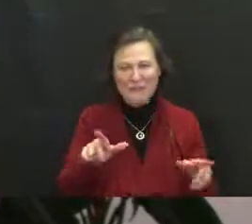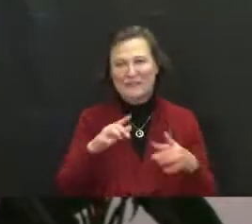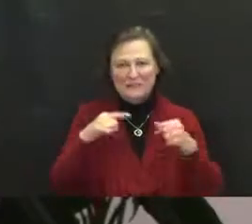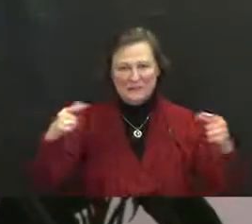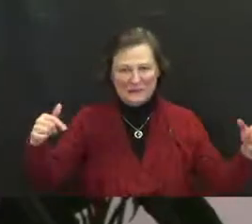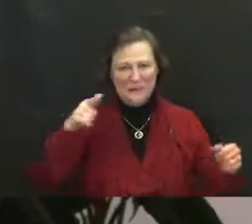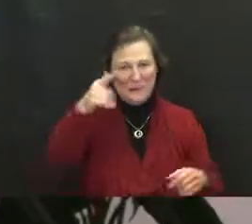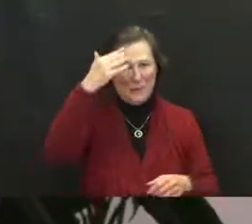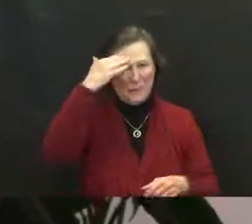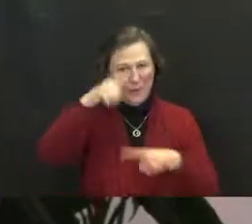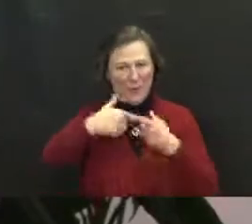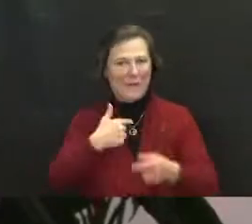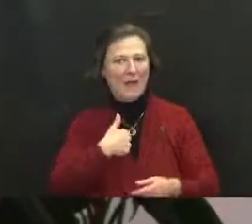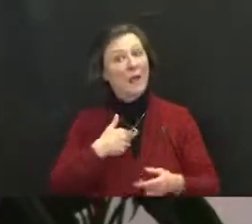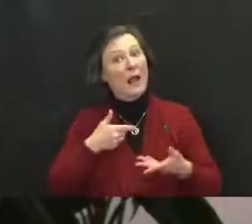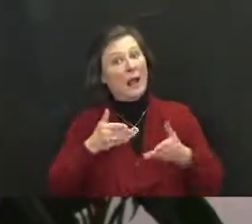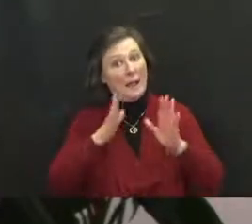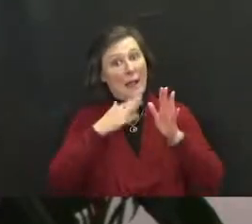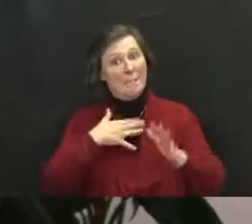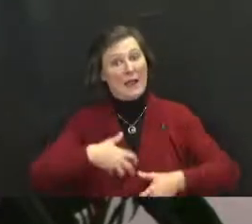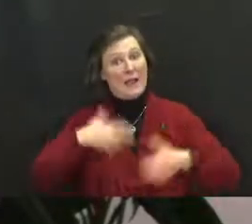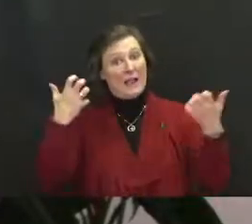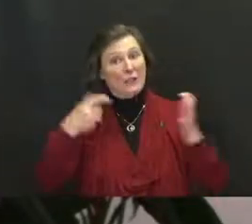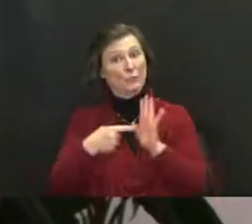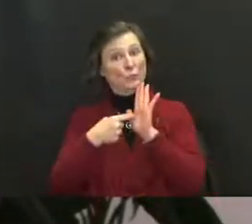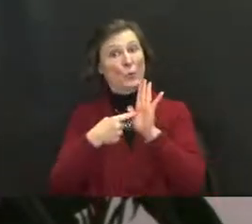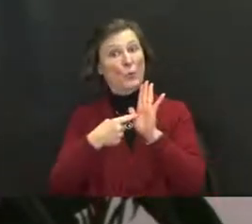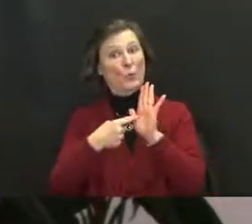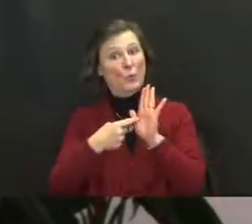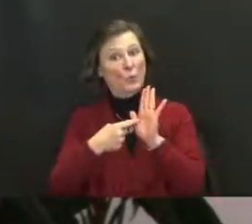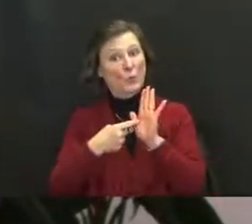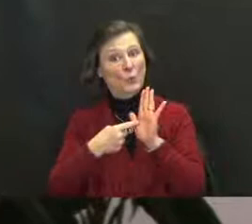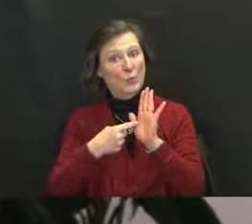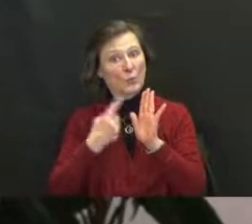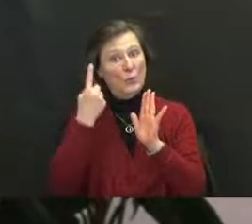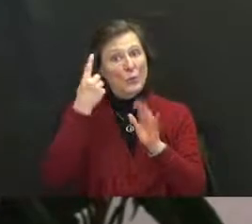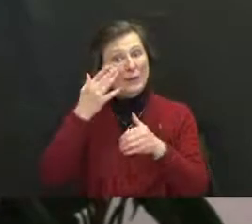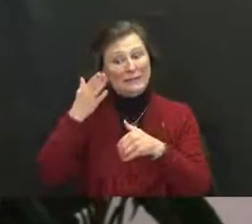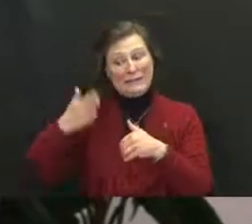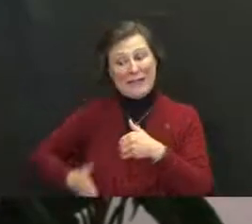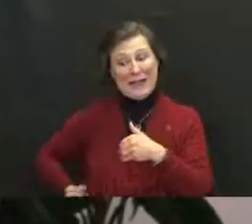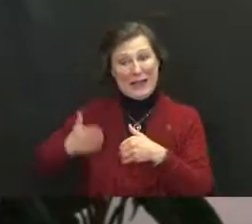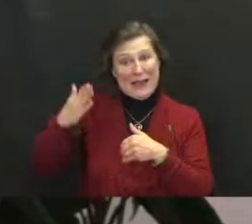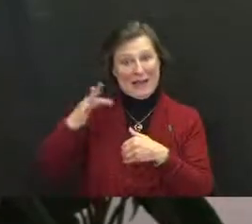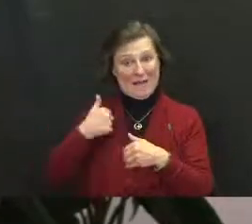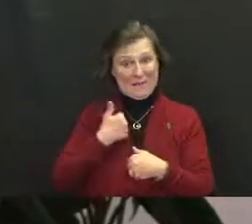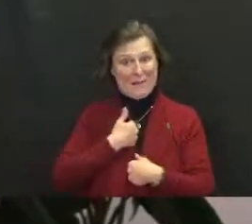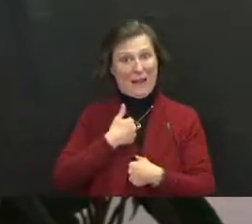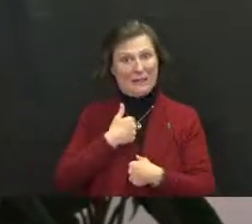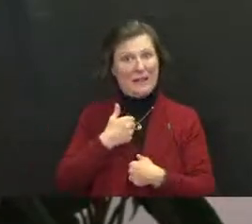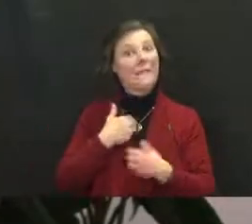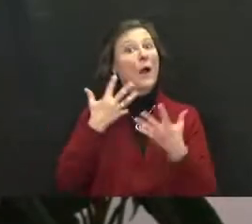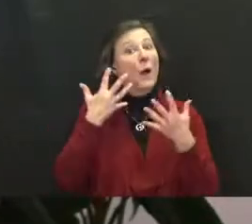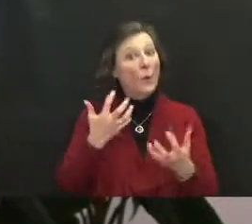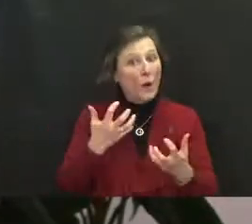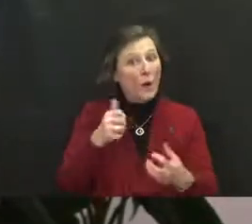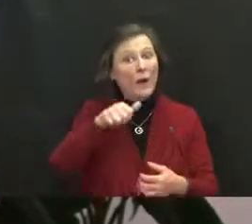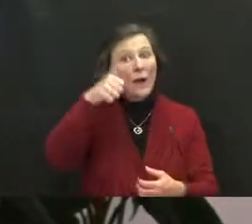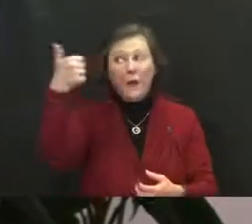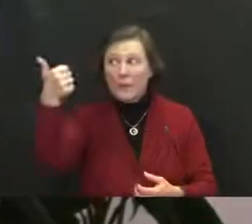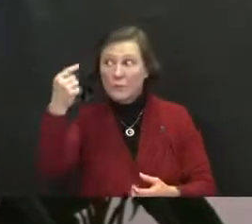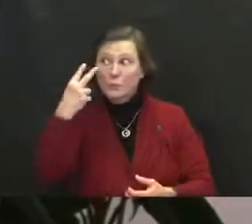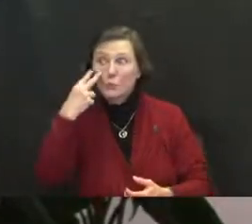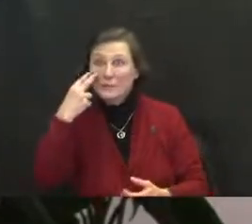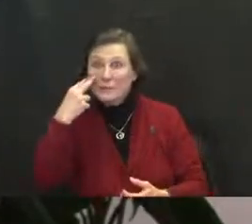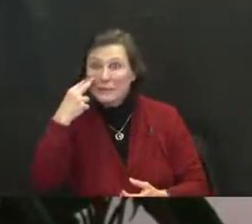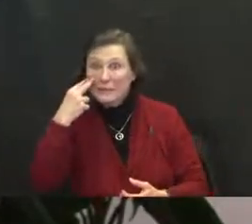So I had let my anger show. One side of myself that I wanted others to see. Indeed,